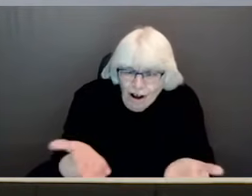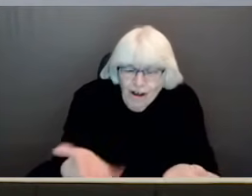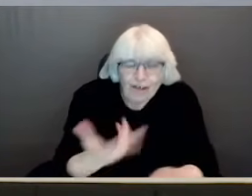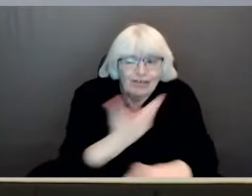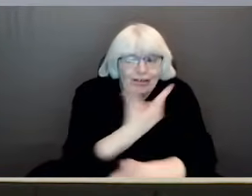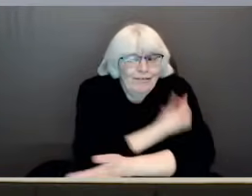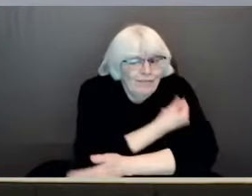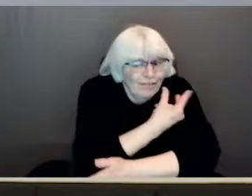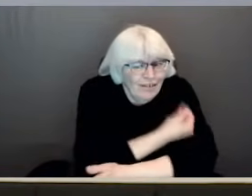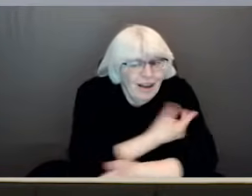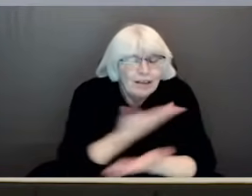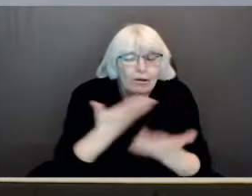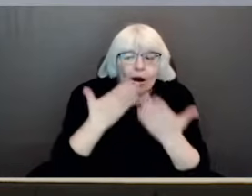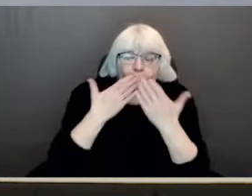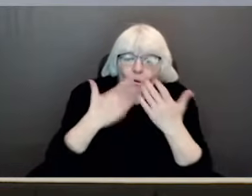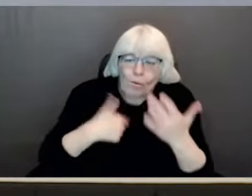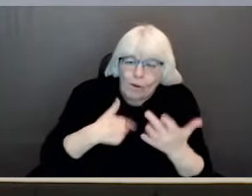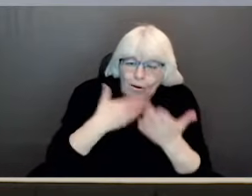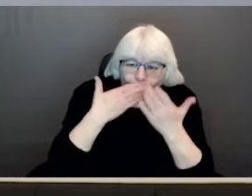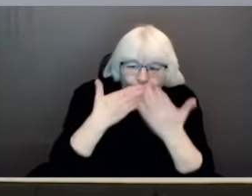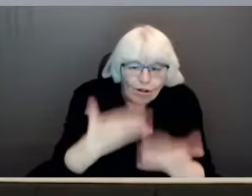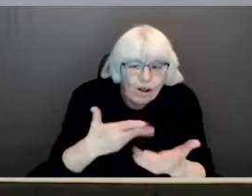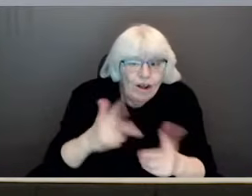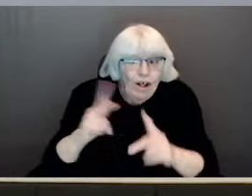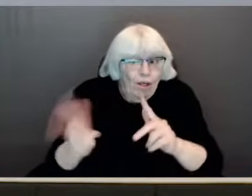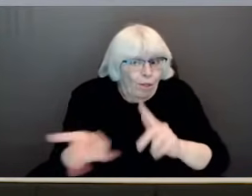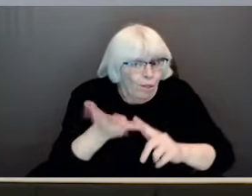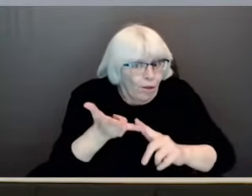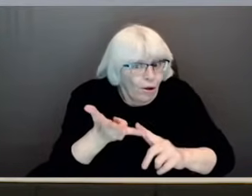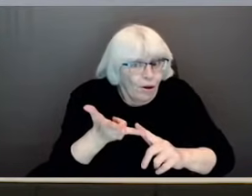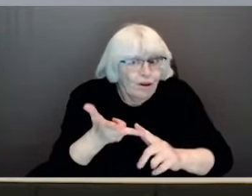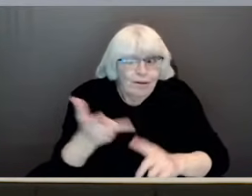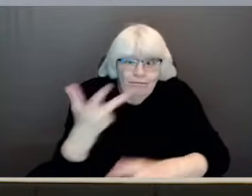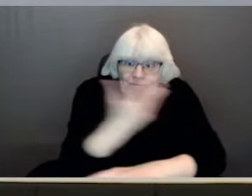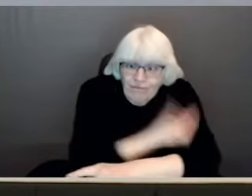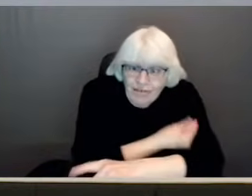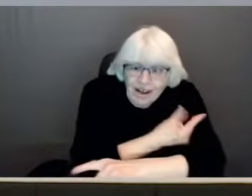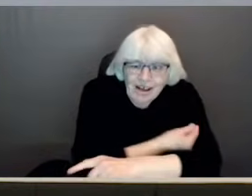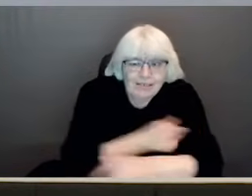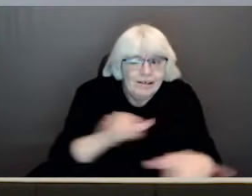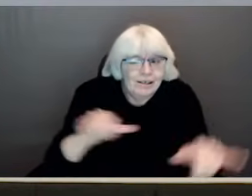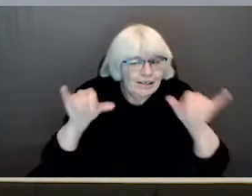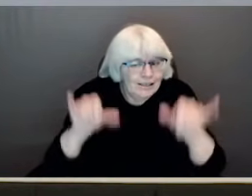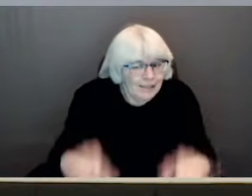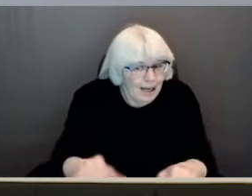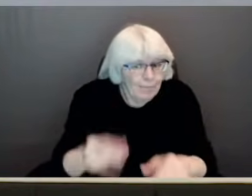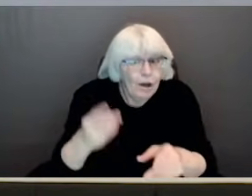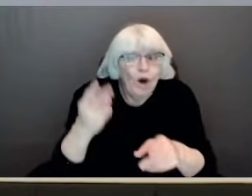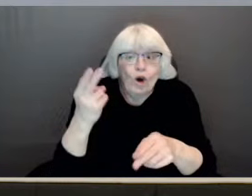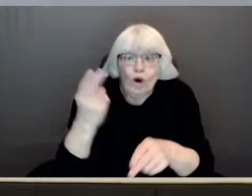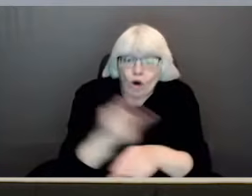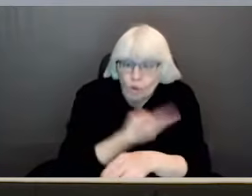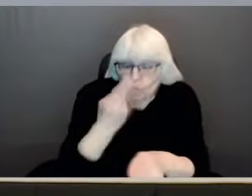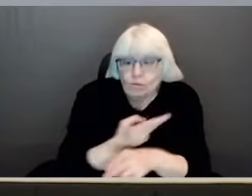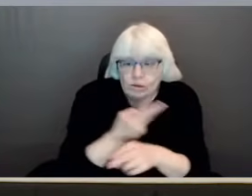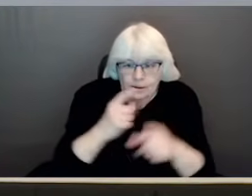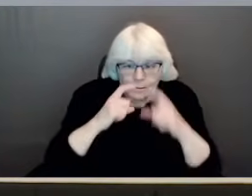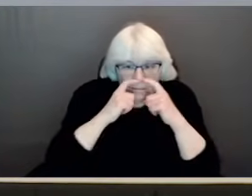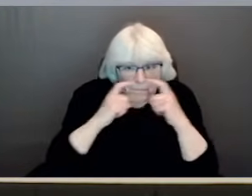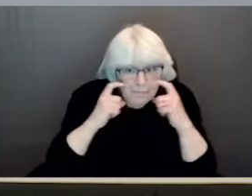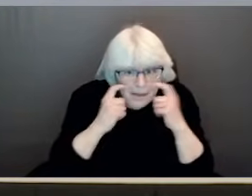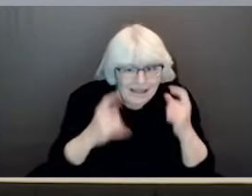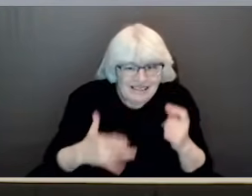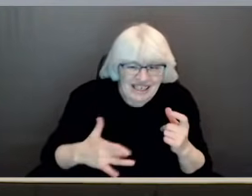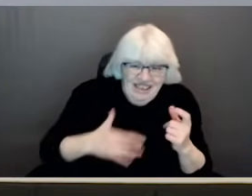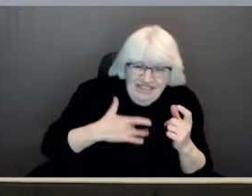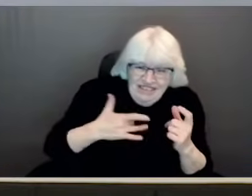spaces, getting tested if symptomatic, and returning from travel, and washing hands frequently and staying home when not